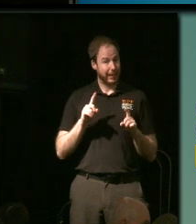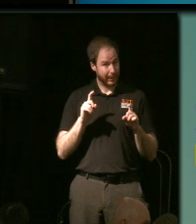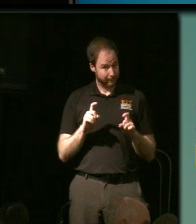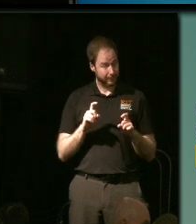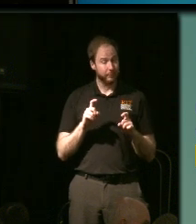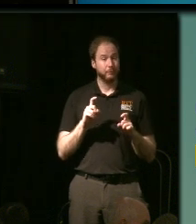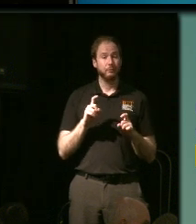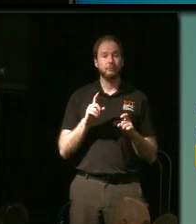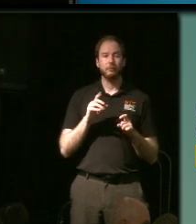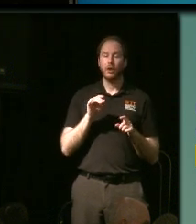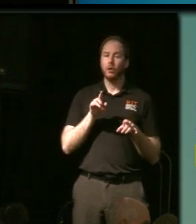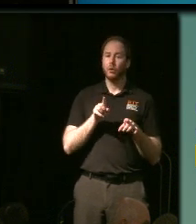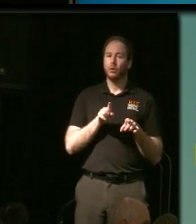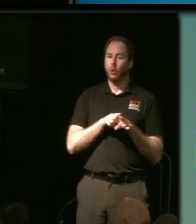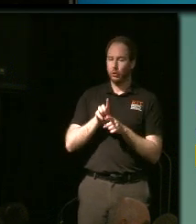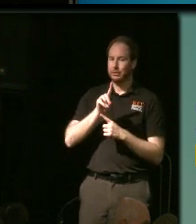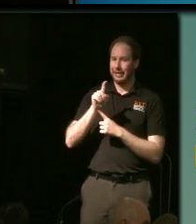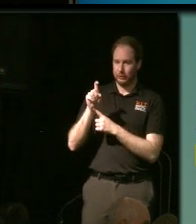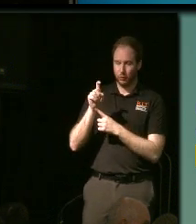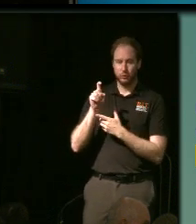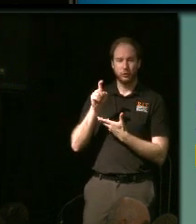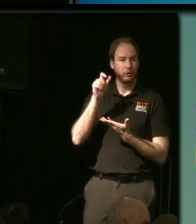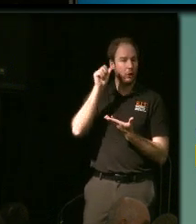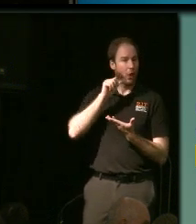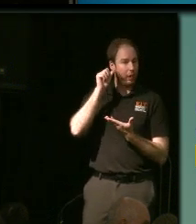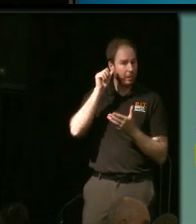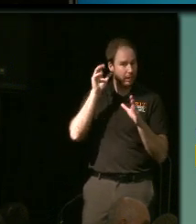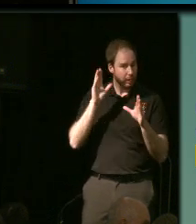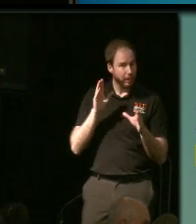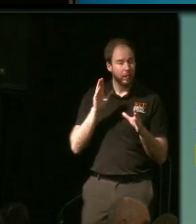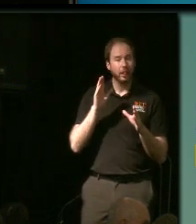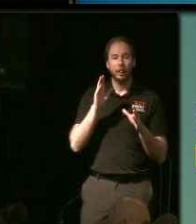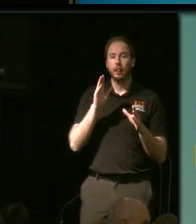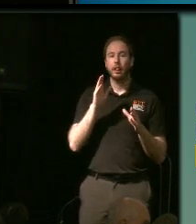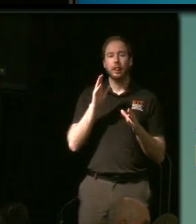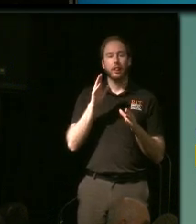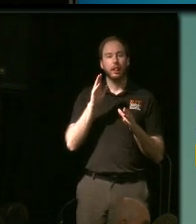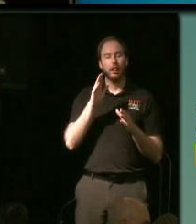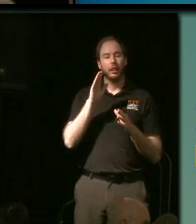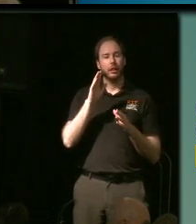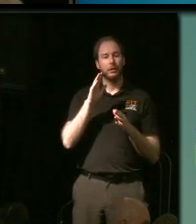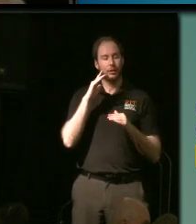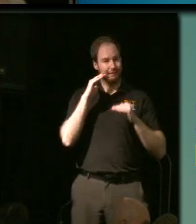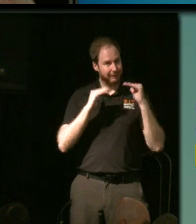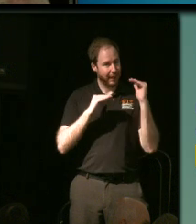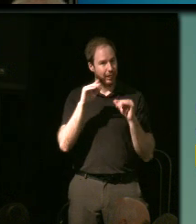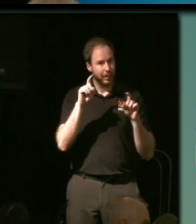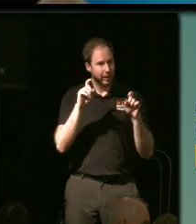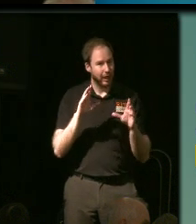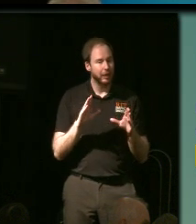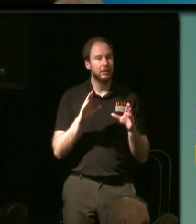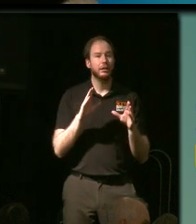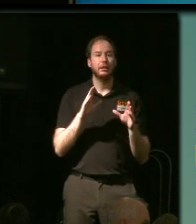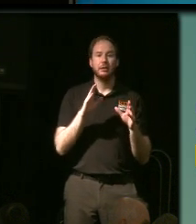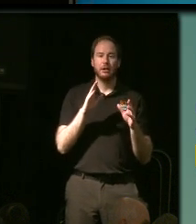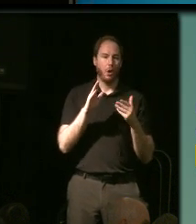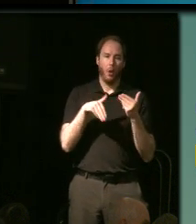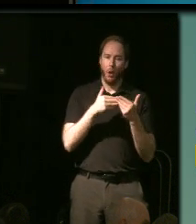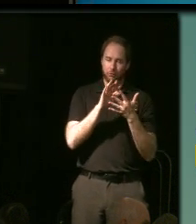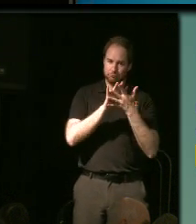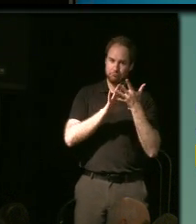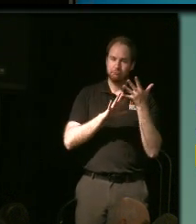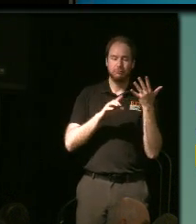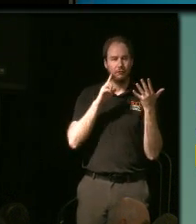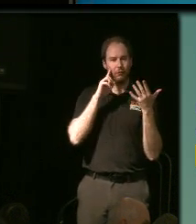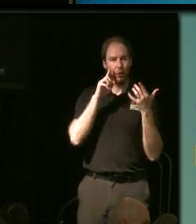the diagnostic testing, audiology to look at your hearing loss, vestibular testing sometimes, and all the tests you get when you